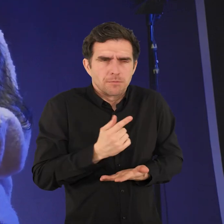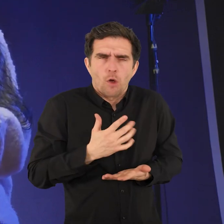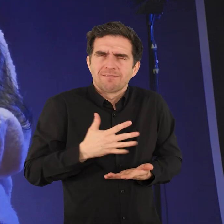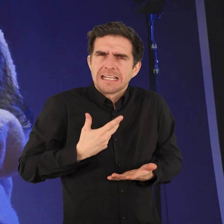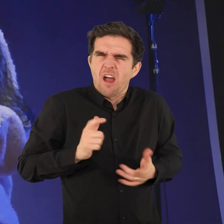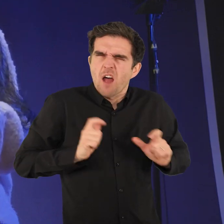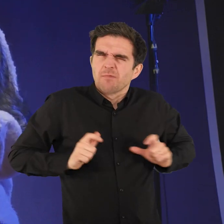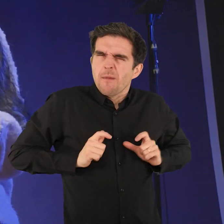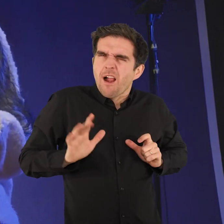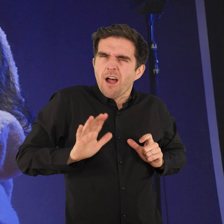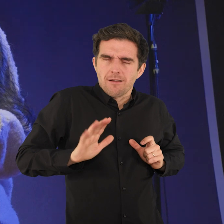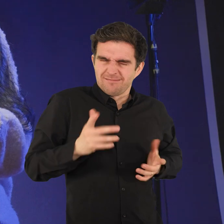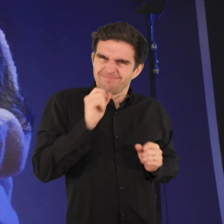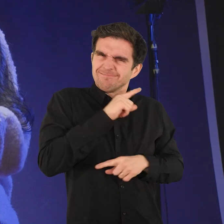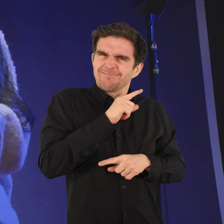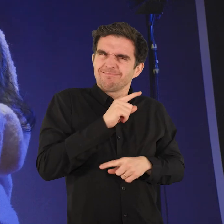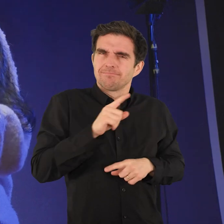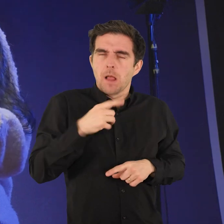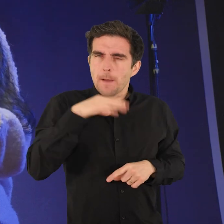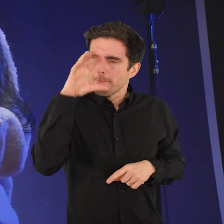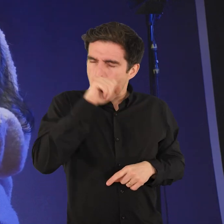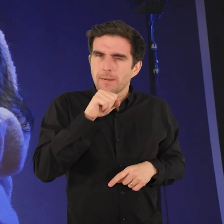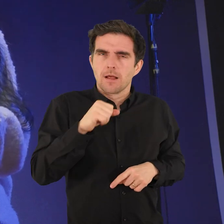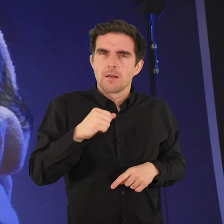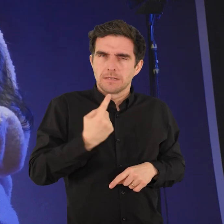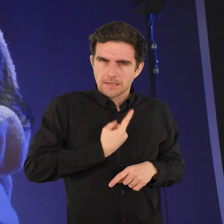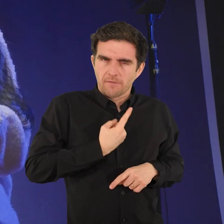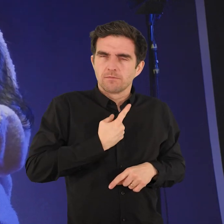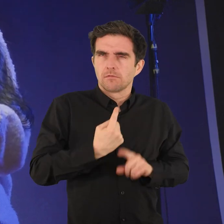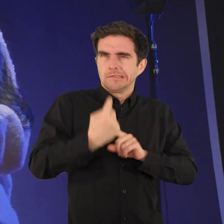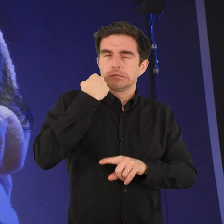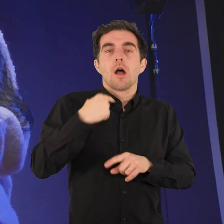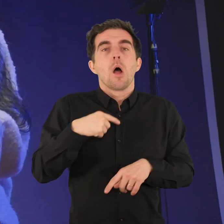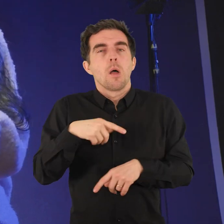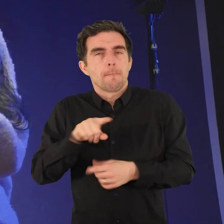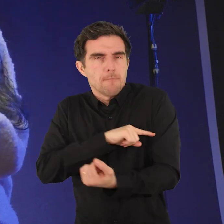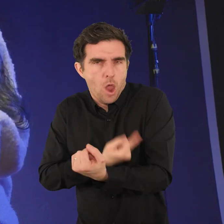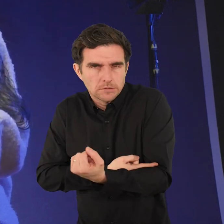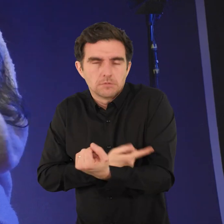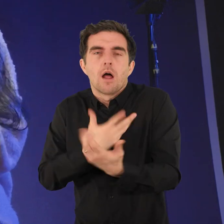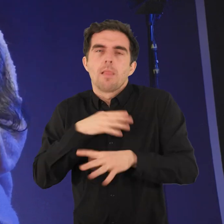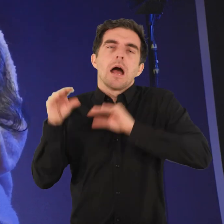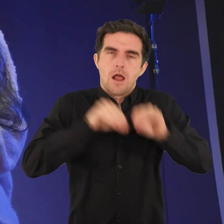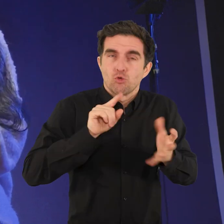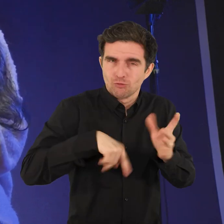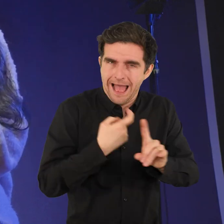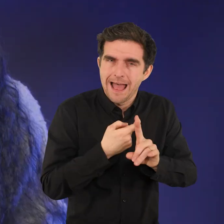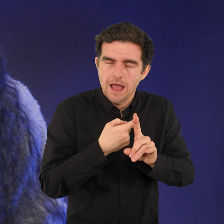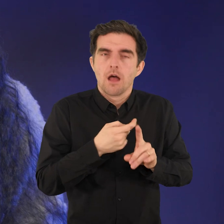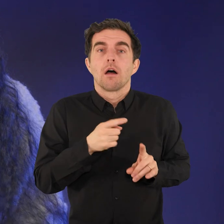comfortable. That's crazy, but I remember myself as well. I was in Poland and then I went to the United